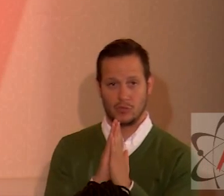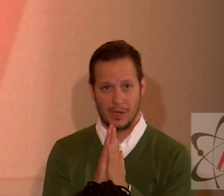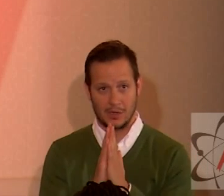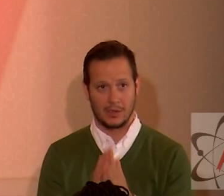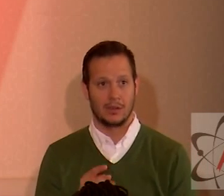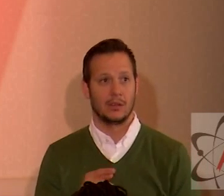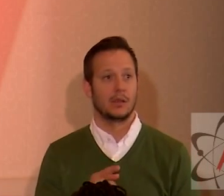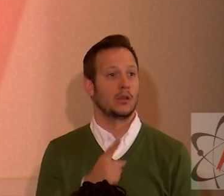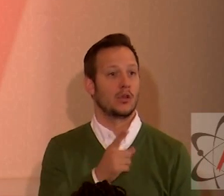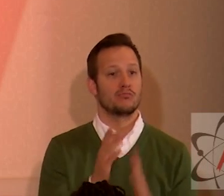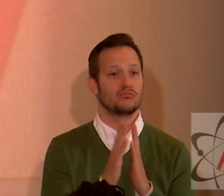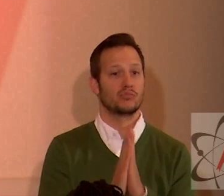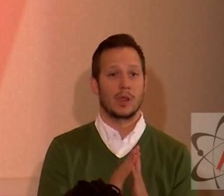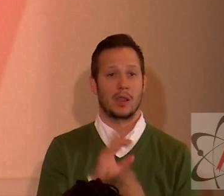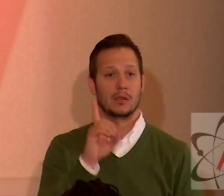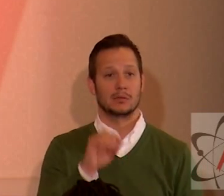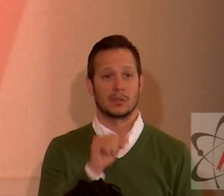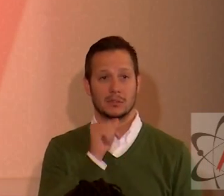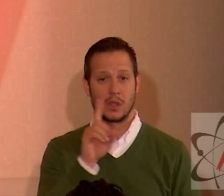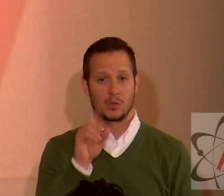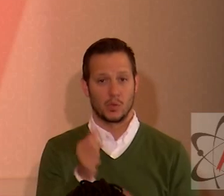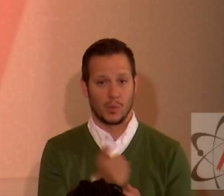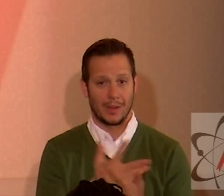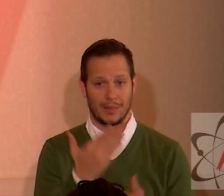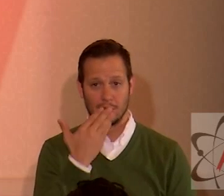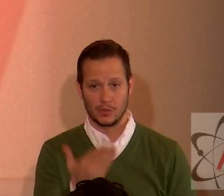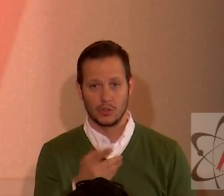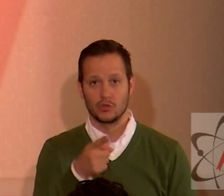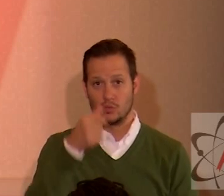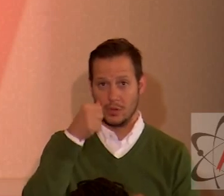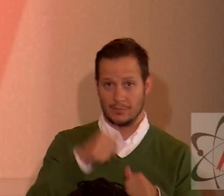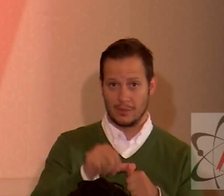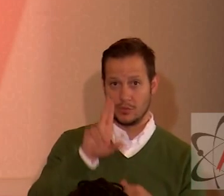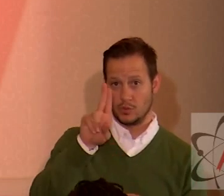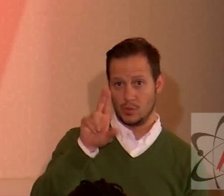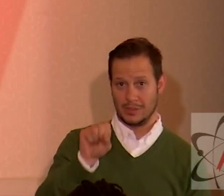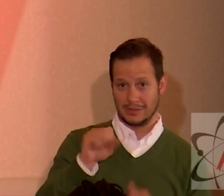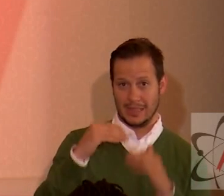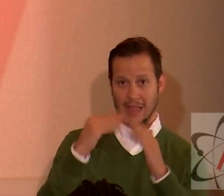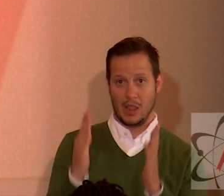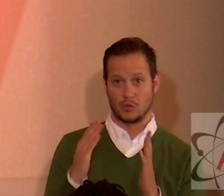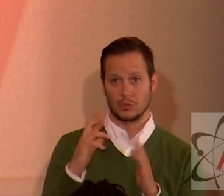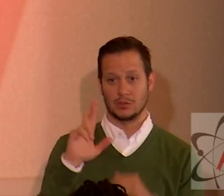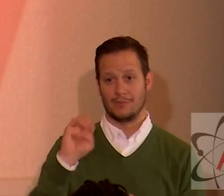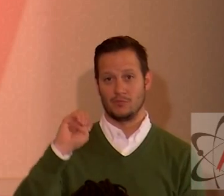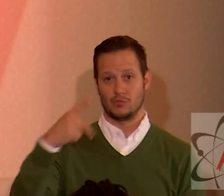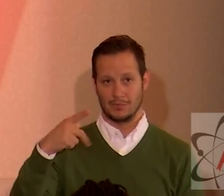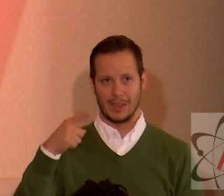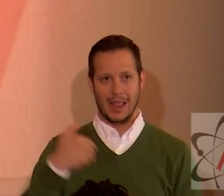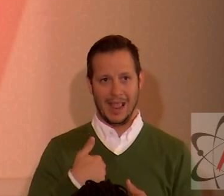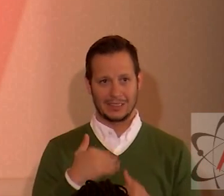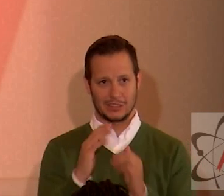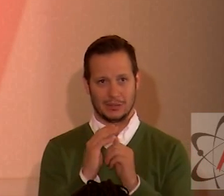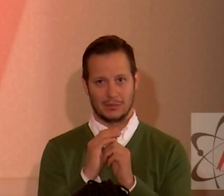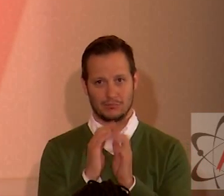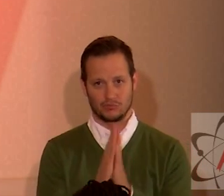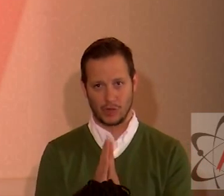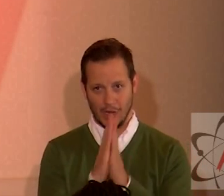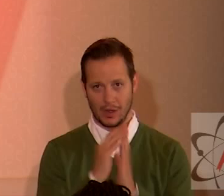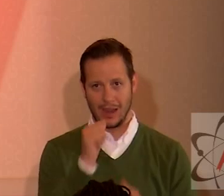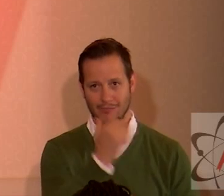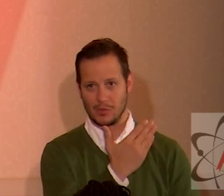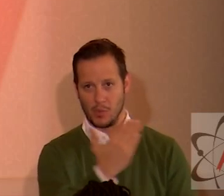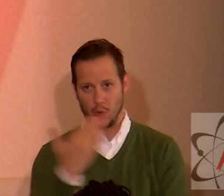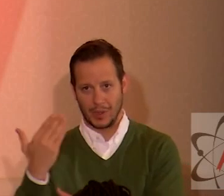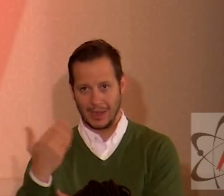do anything good, just remember, the United States House of Representatives has a prayer every morning, and